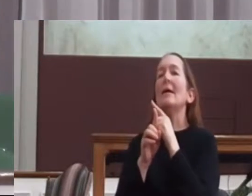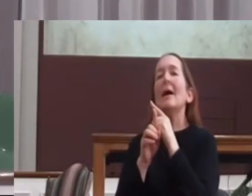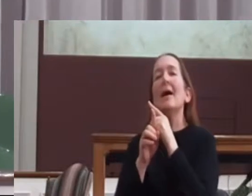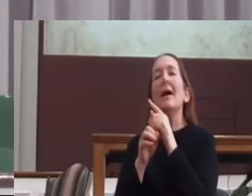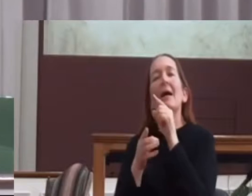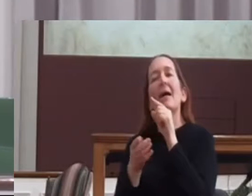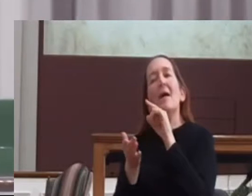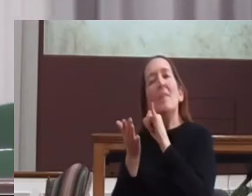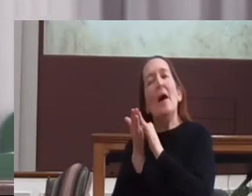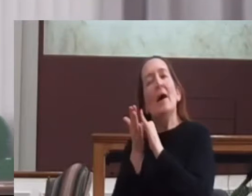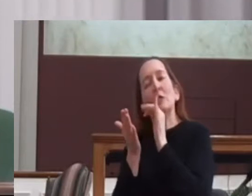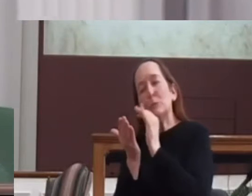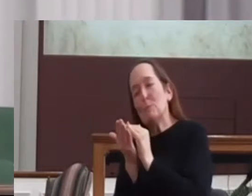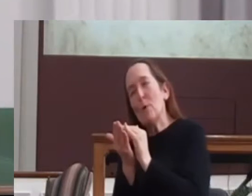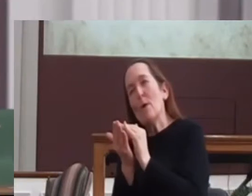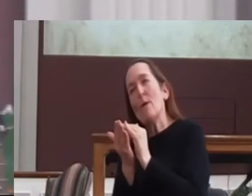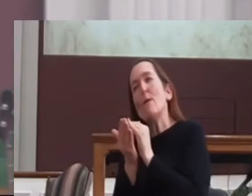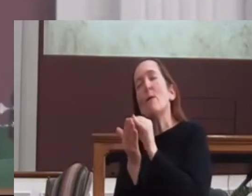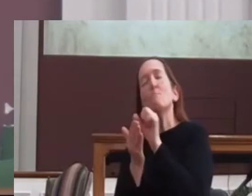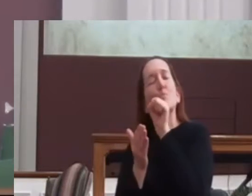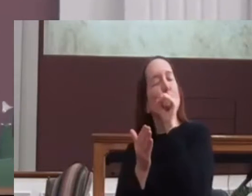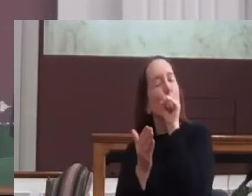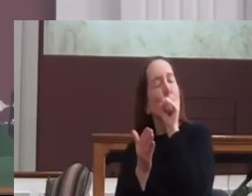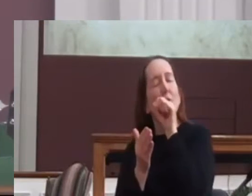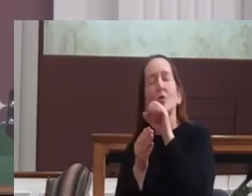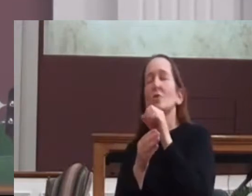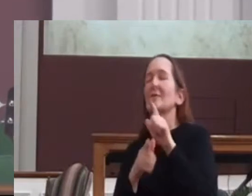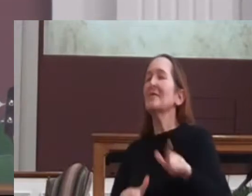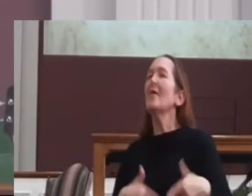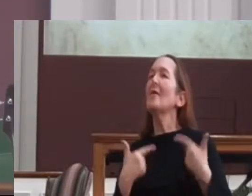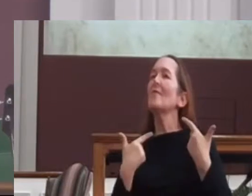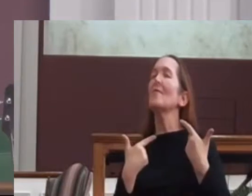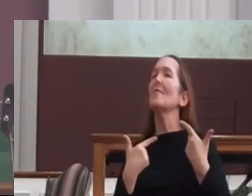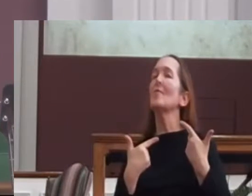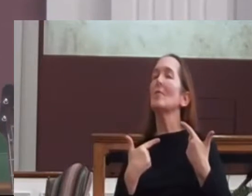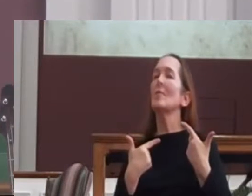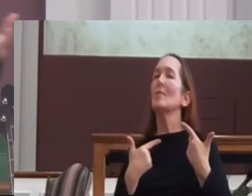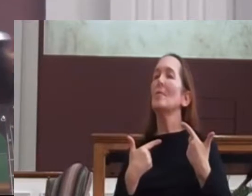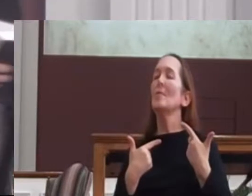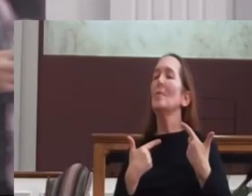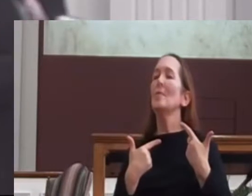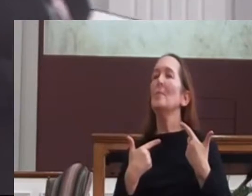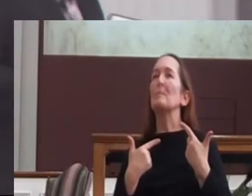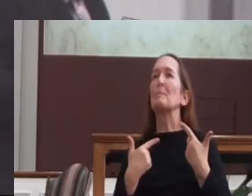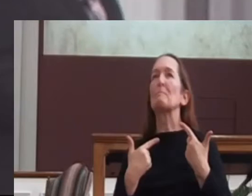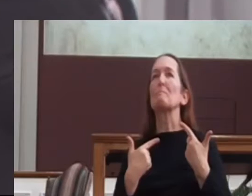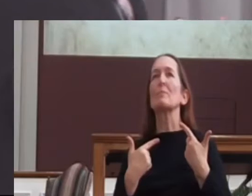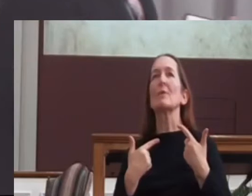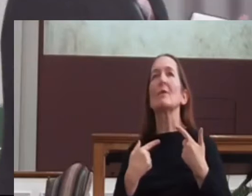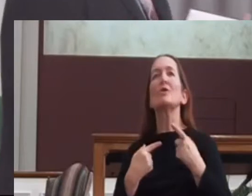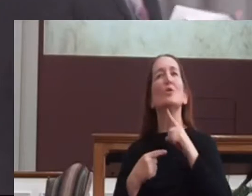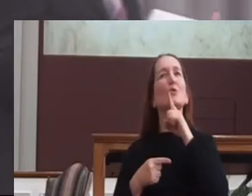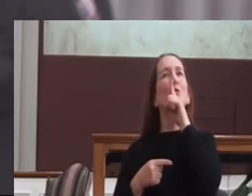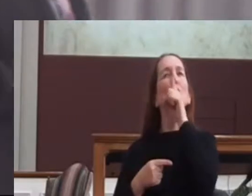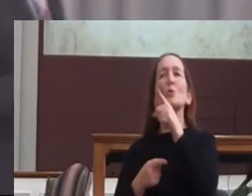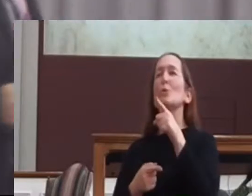there. But that little tiny life, so precious,